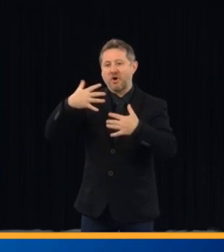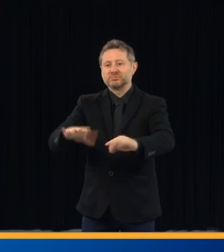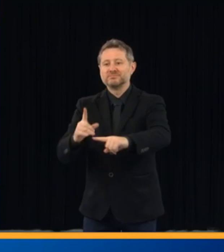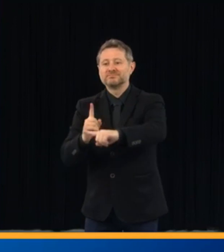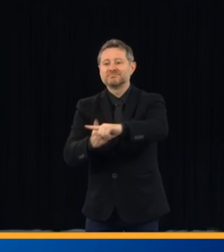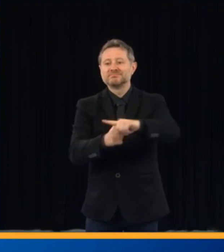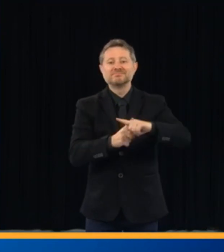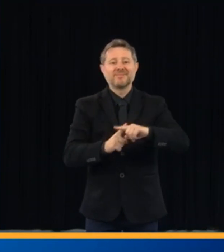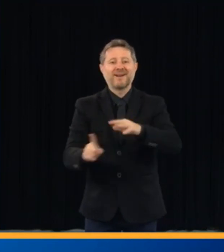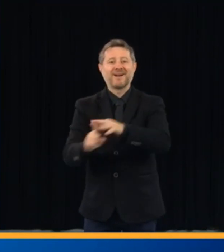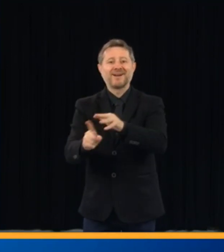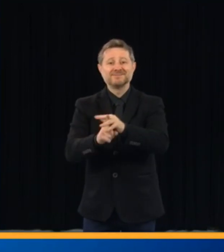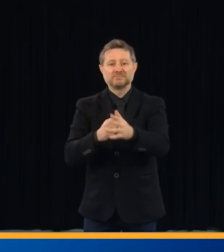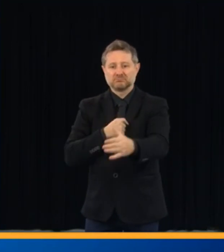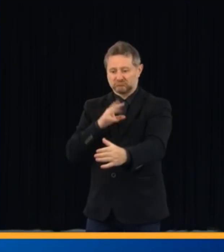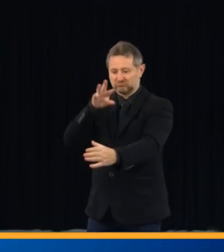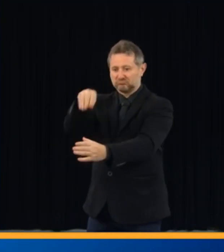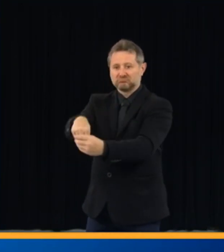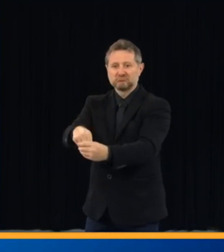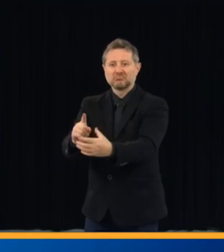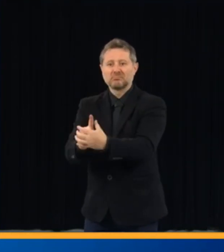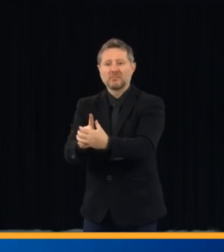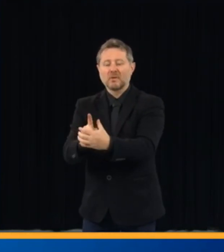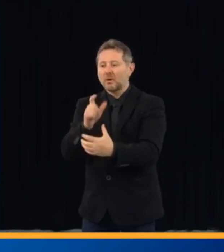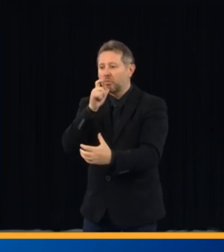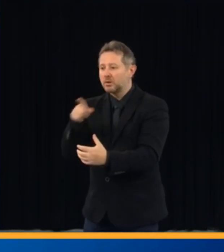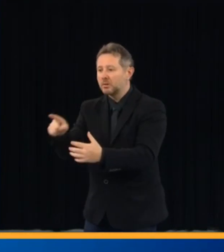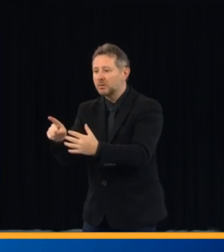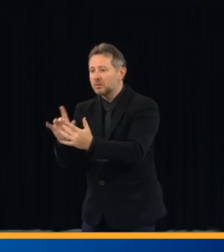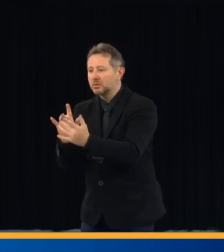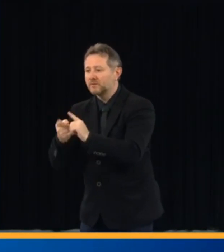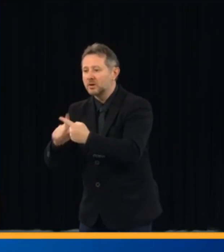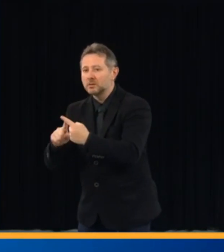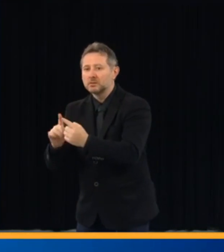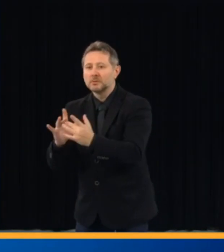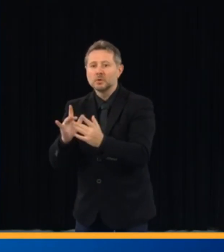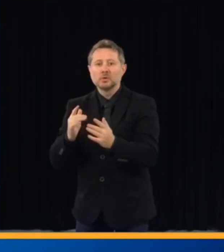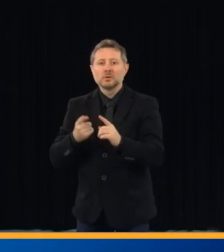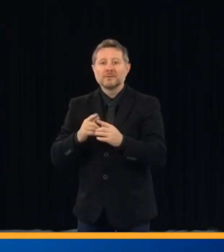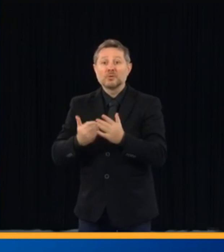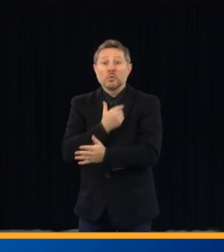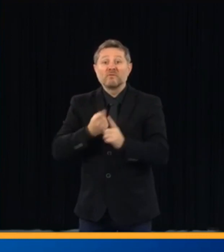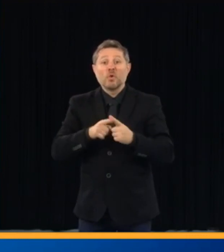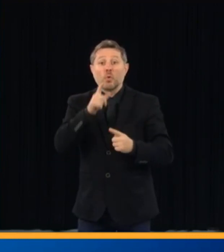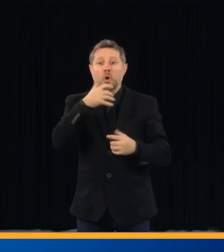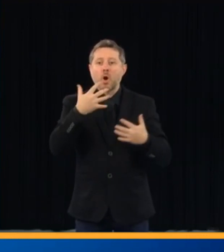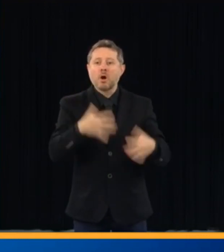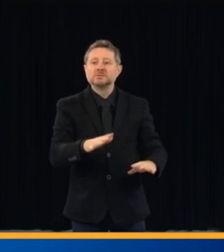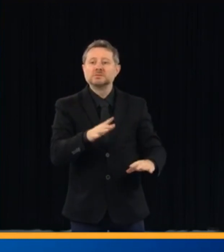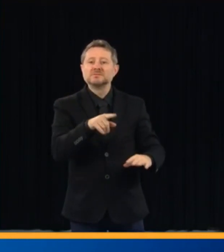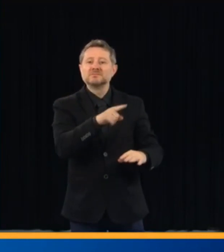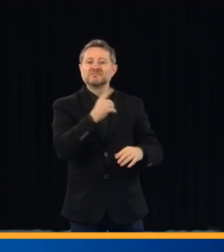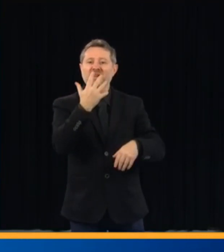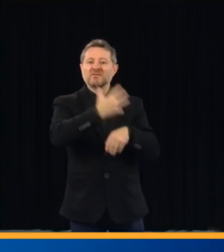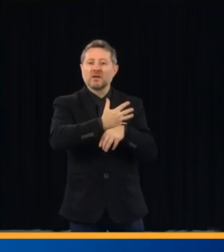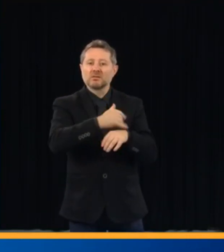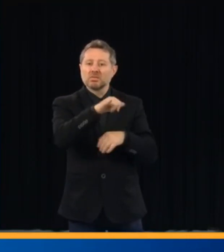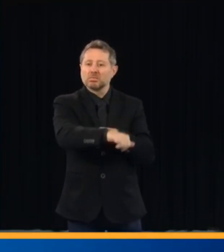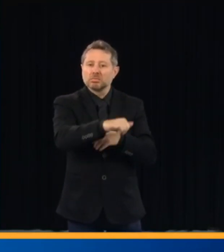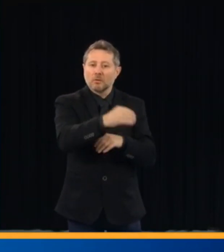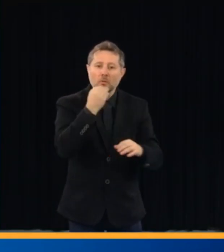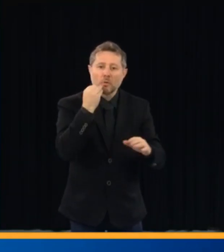virus, and they're reaching out and friends and people who are new friends. They have this 5, 8, 10 days, constant